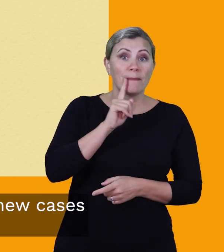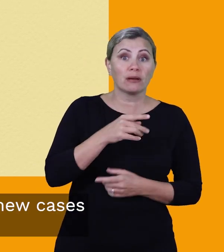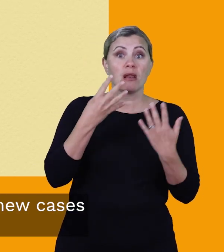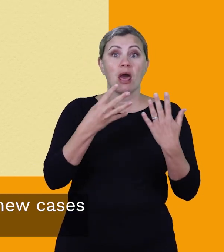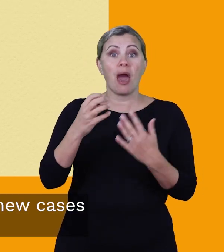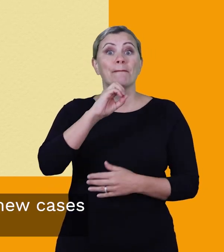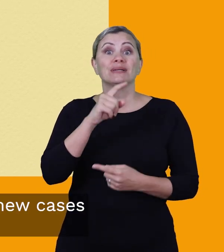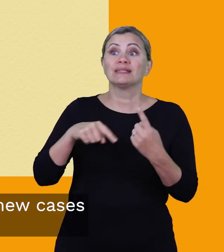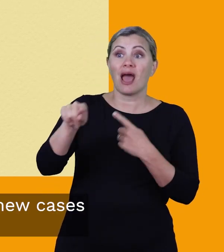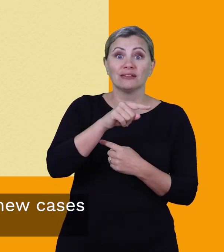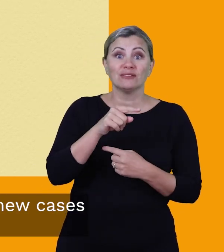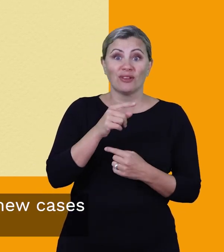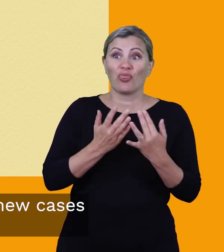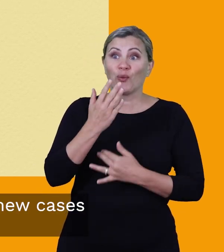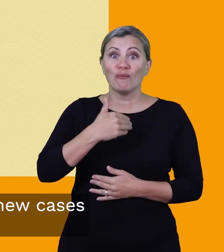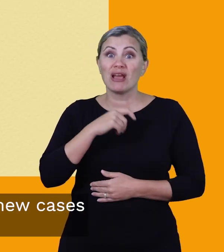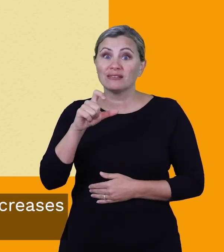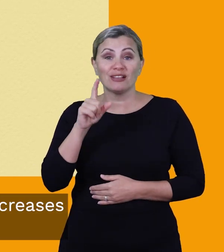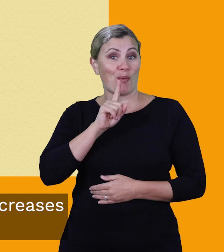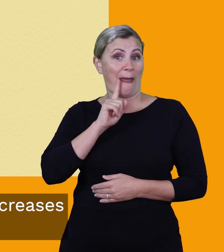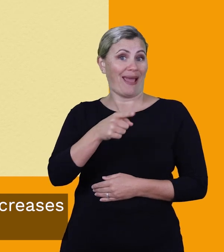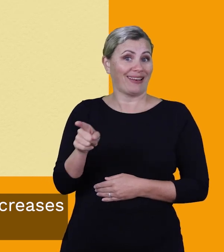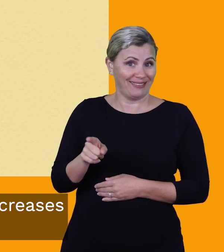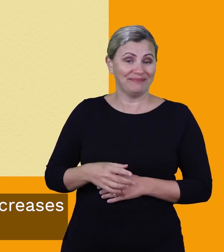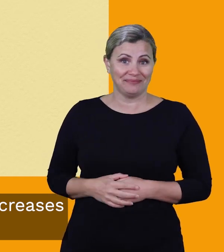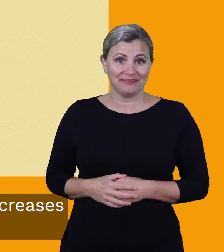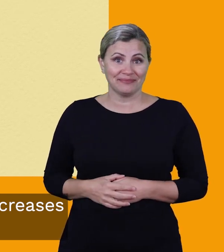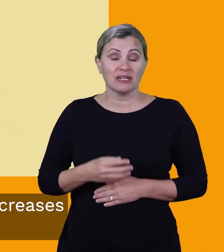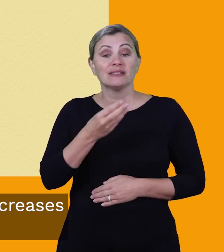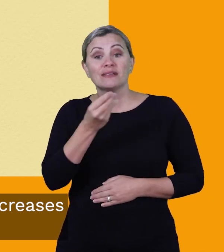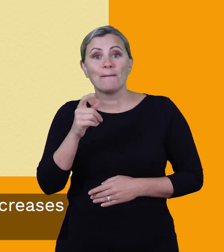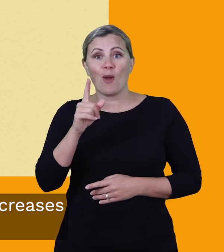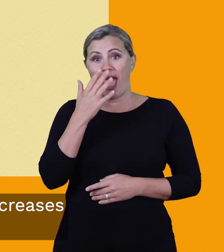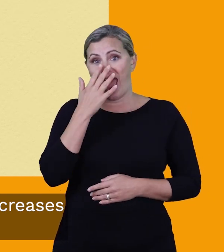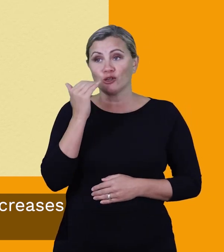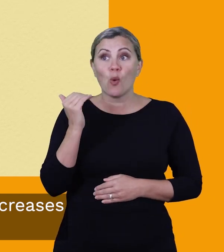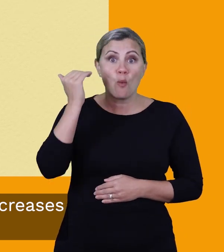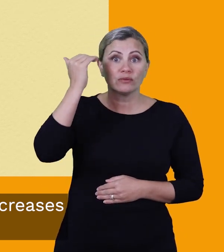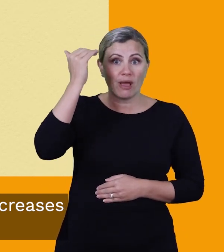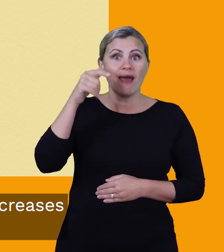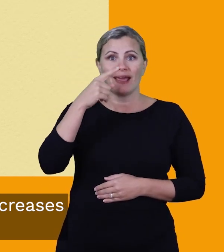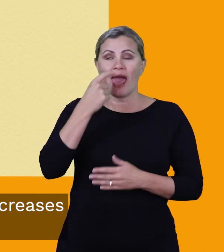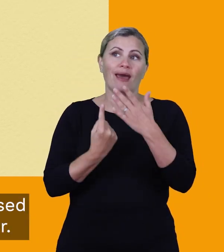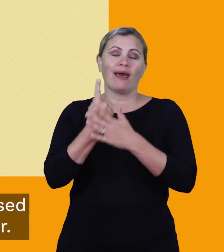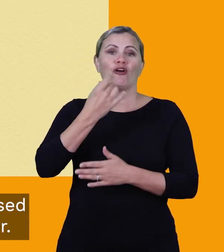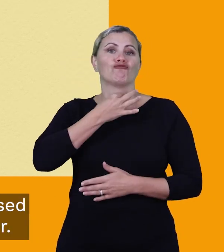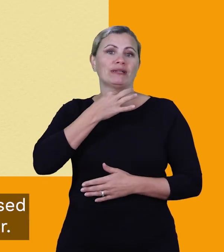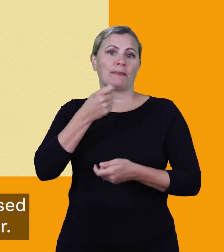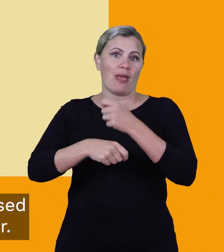female. 99% of new cases are in women. Age is also a factor, as our risk increases as we get